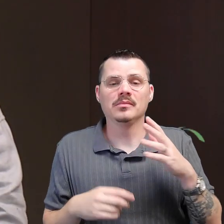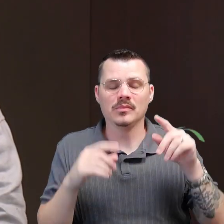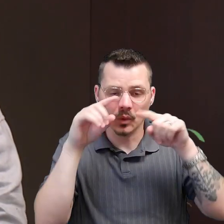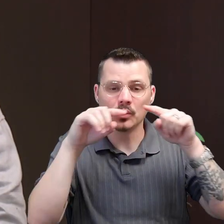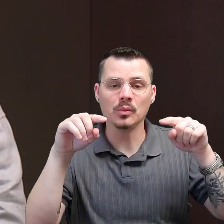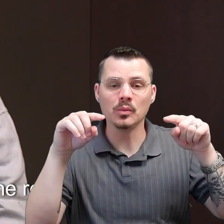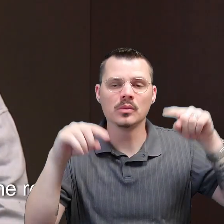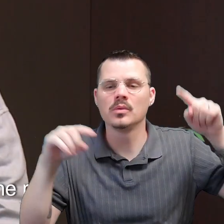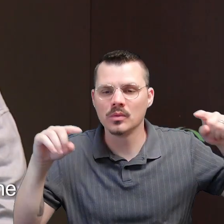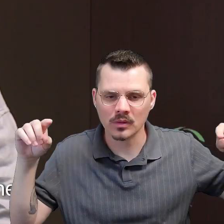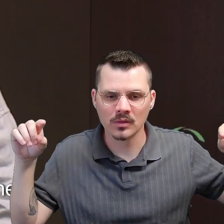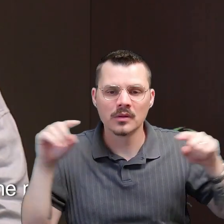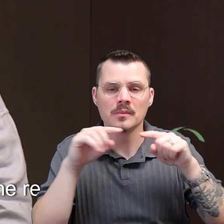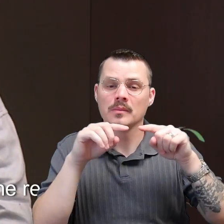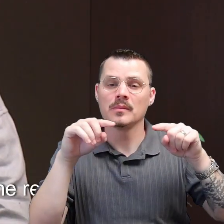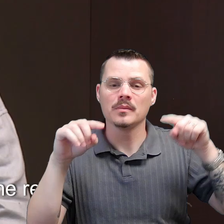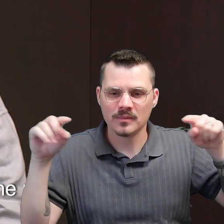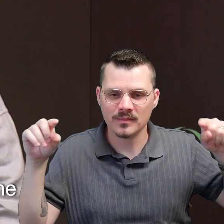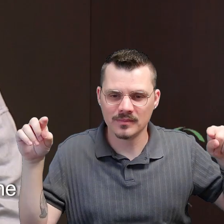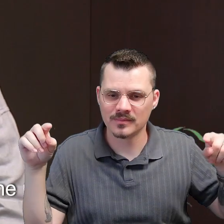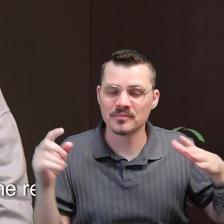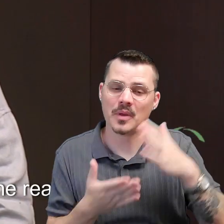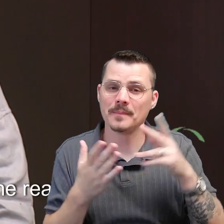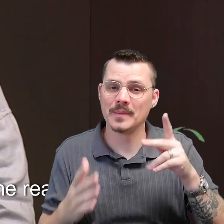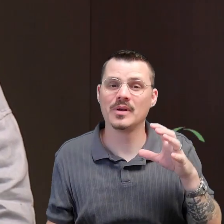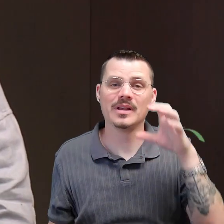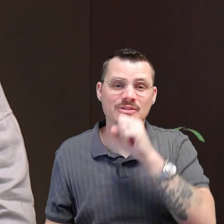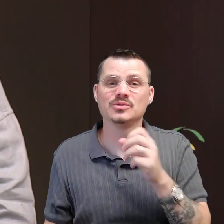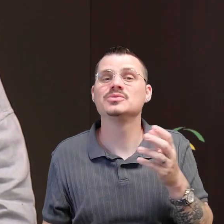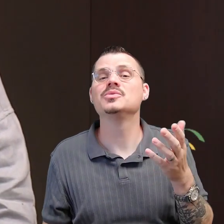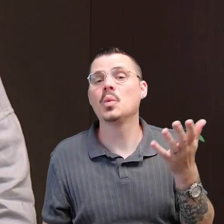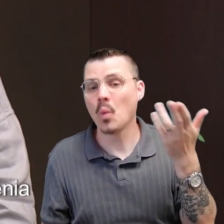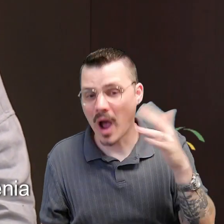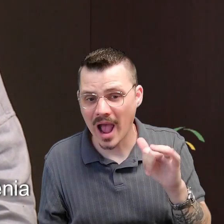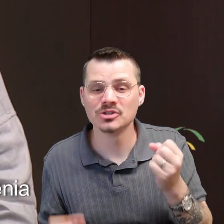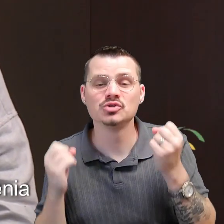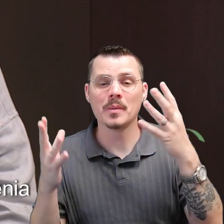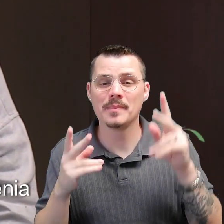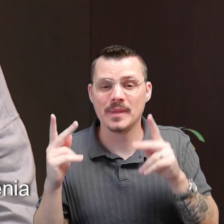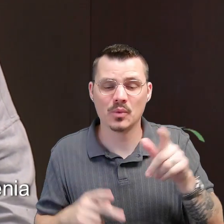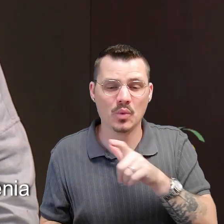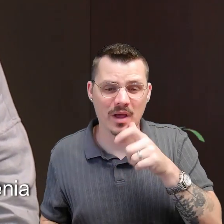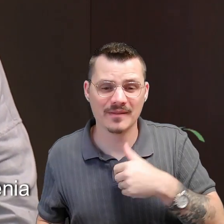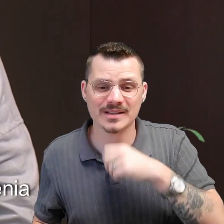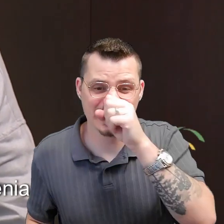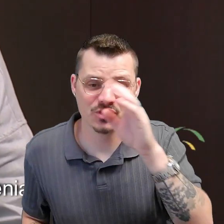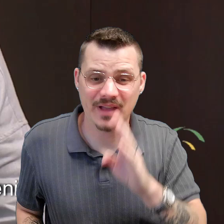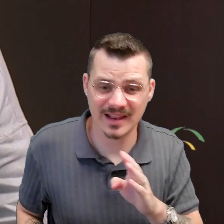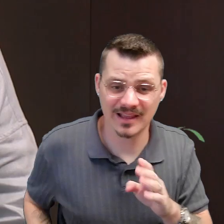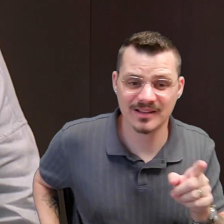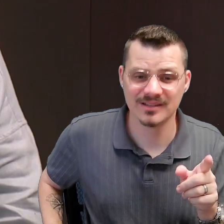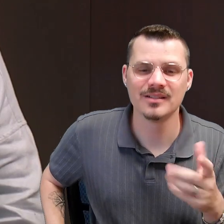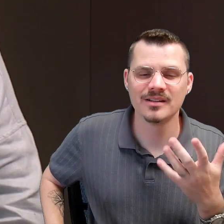cigarette. Some people guess that might be part of the reason why so many people with